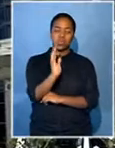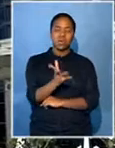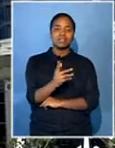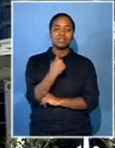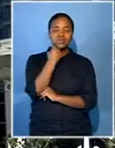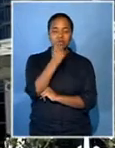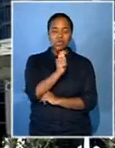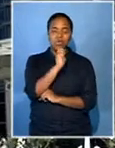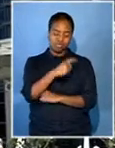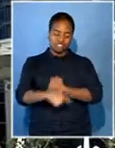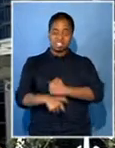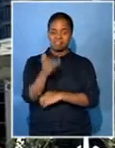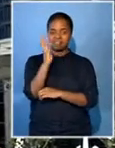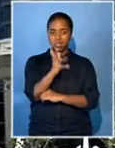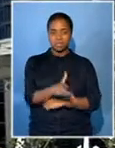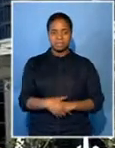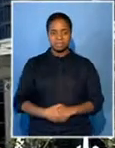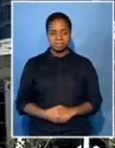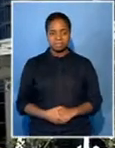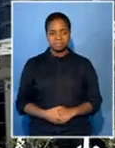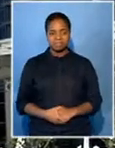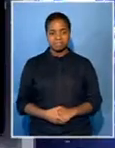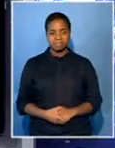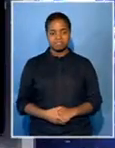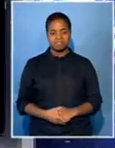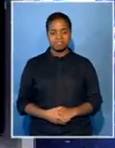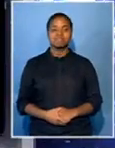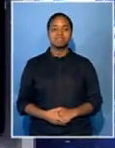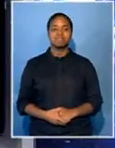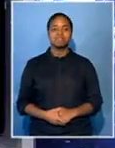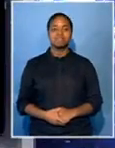Nompumelelo Siziba, SABC News, Cape Town.